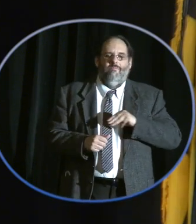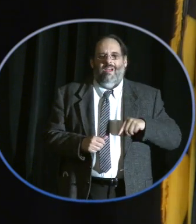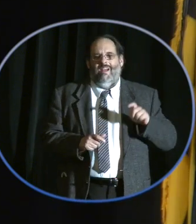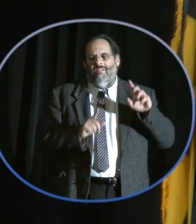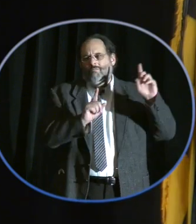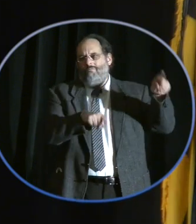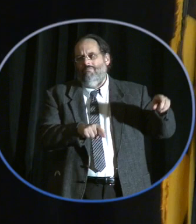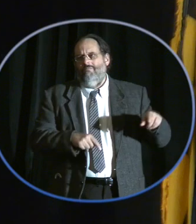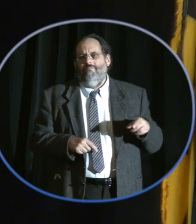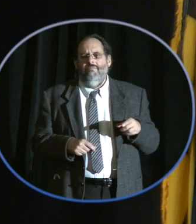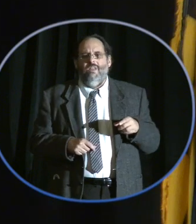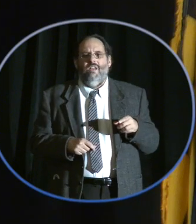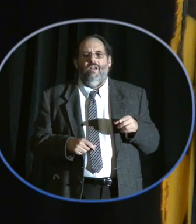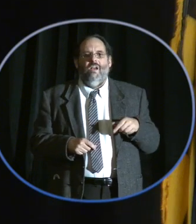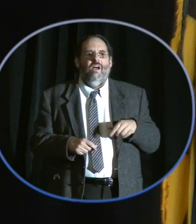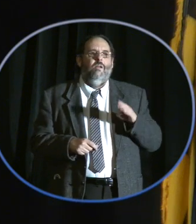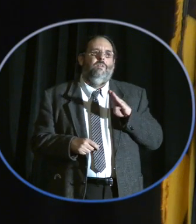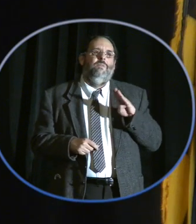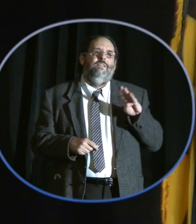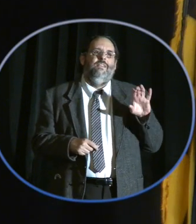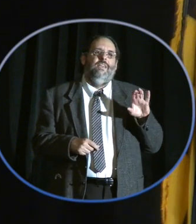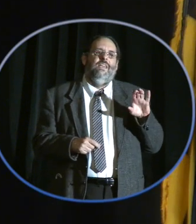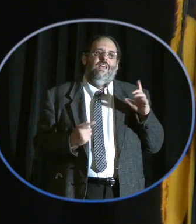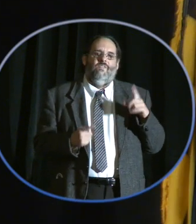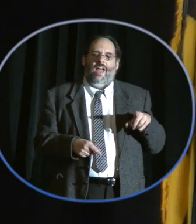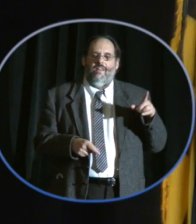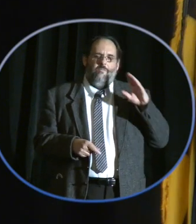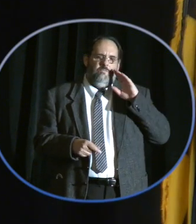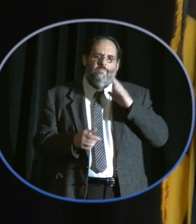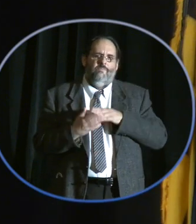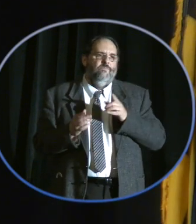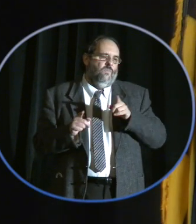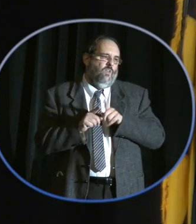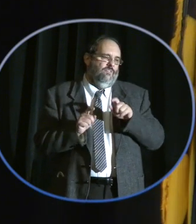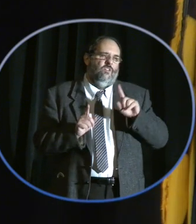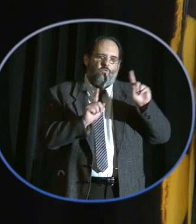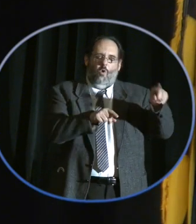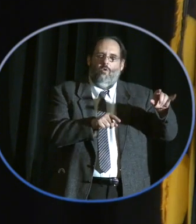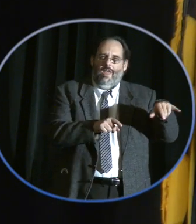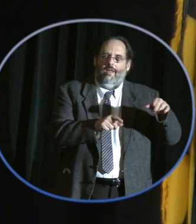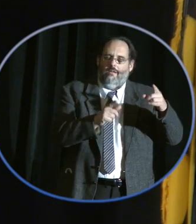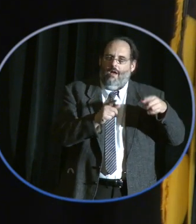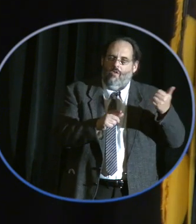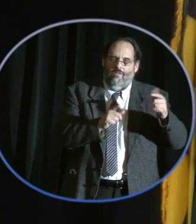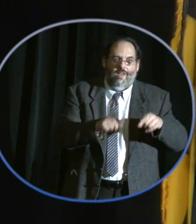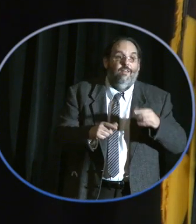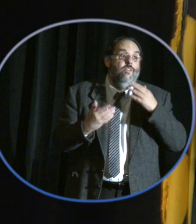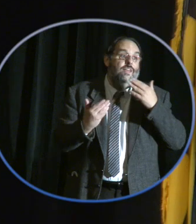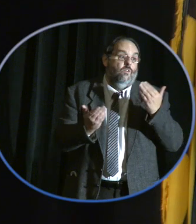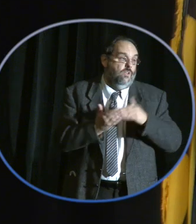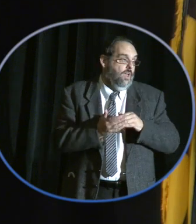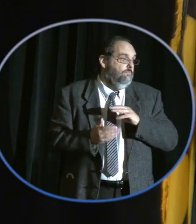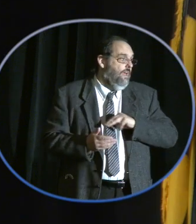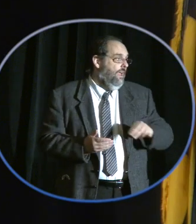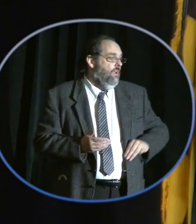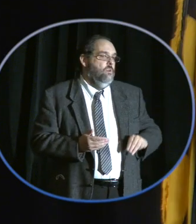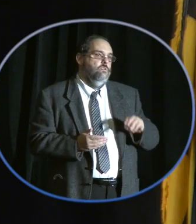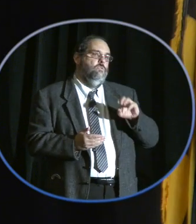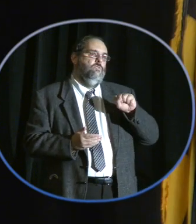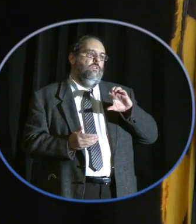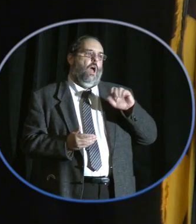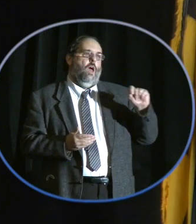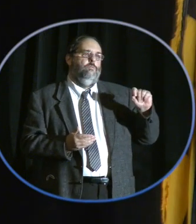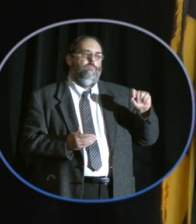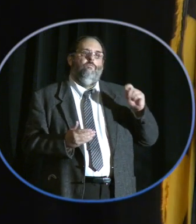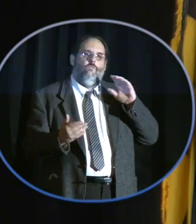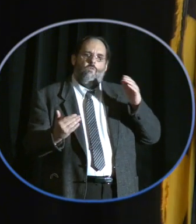to the BDC event. I know some of you do as well. And just thank you again for being here. We'll take a little pause. Enjoy